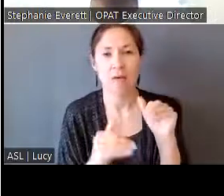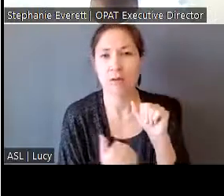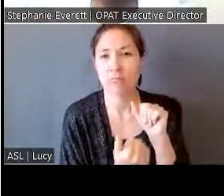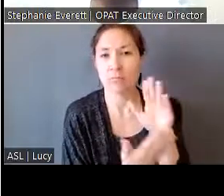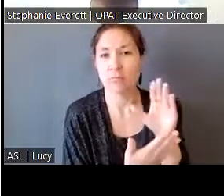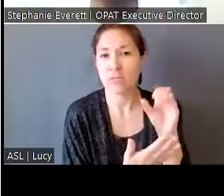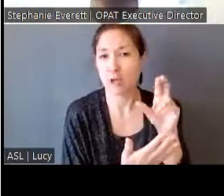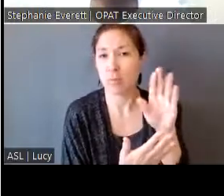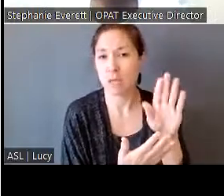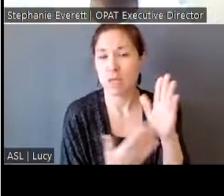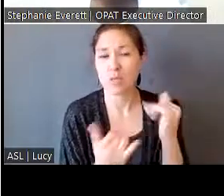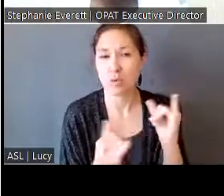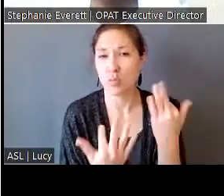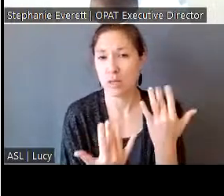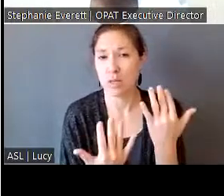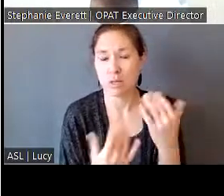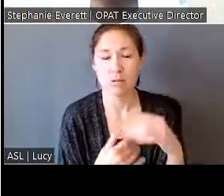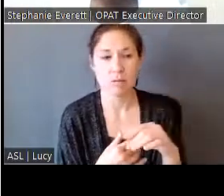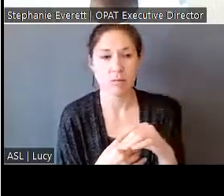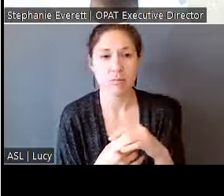yet.